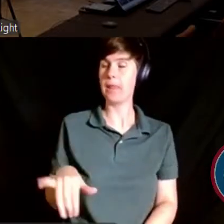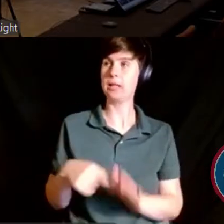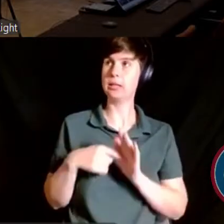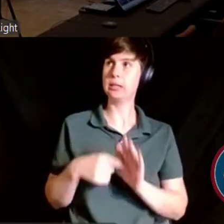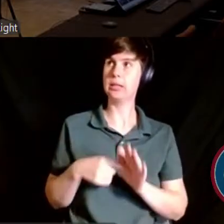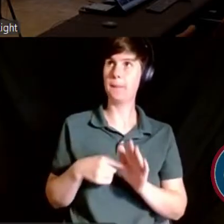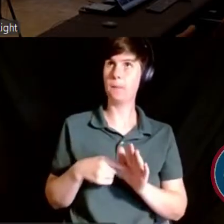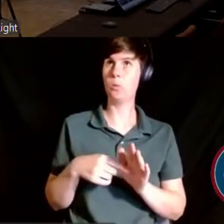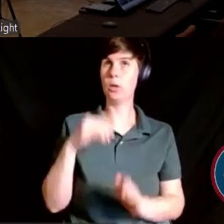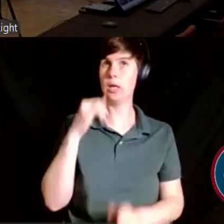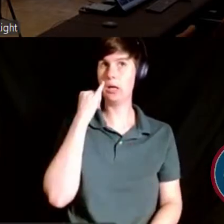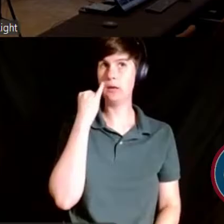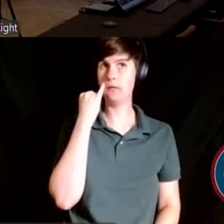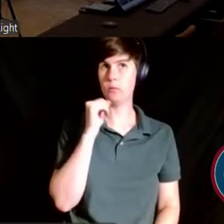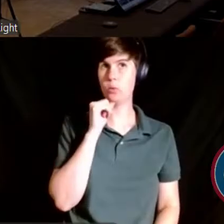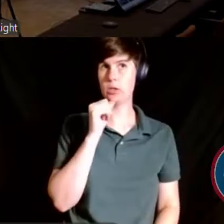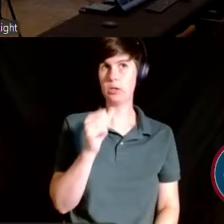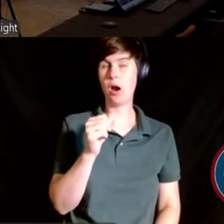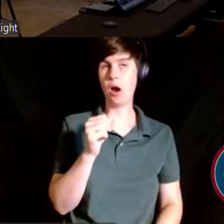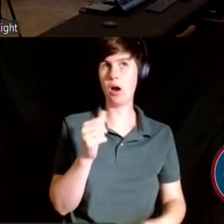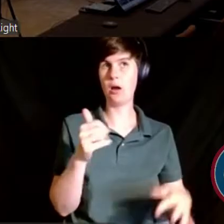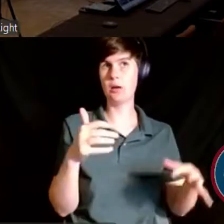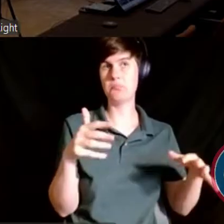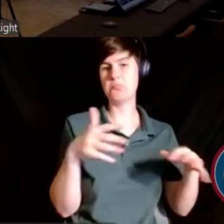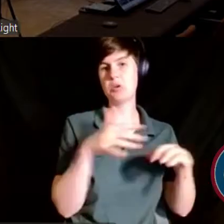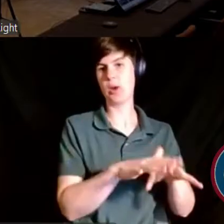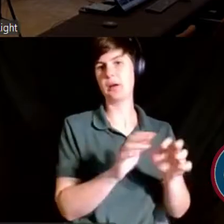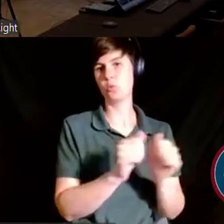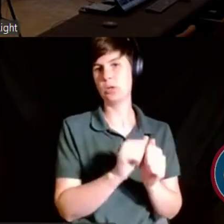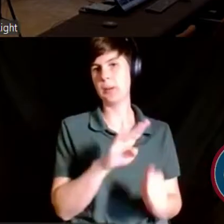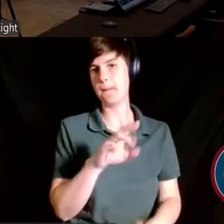routes that you're not having those interactions.